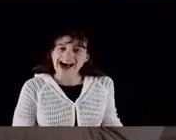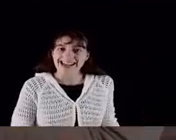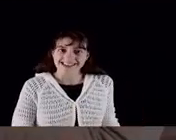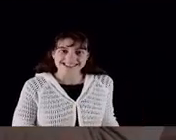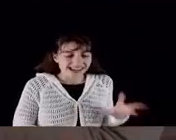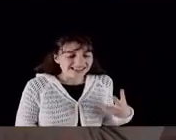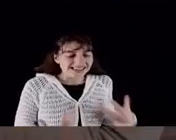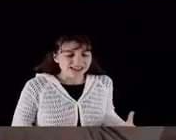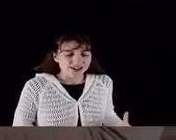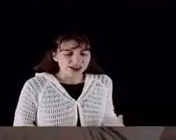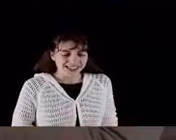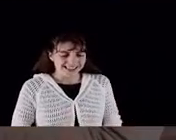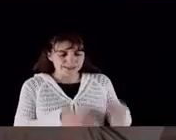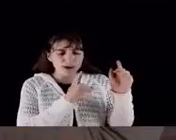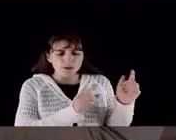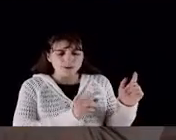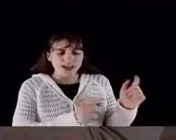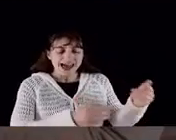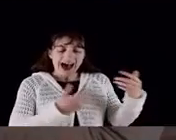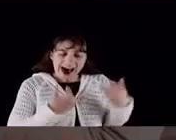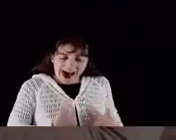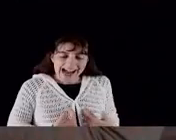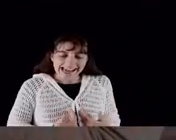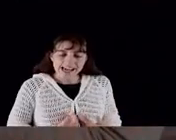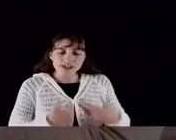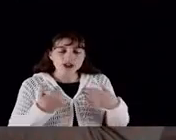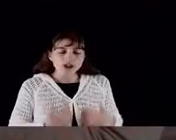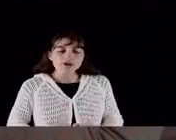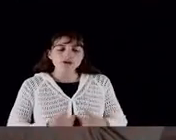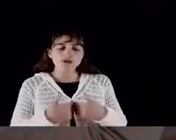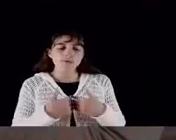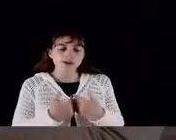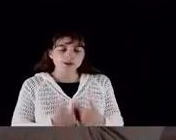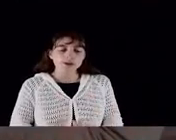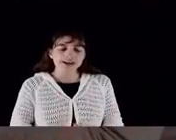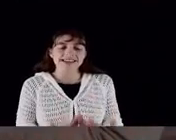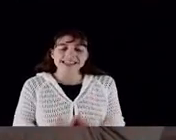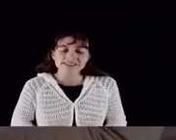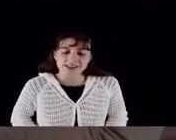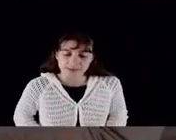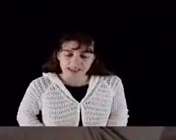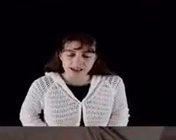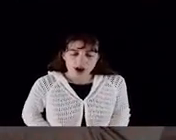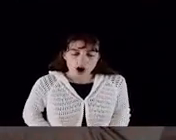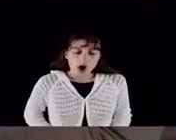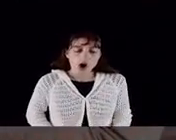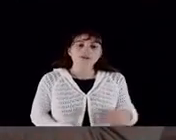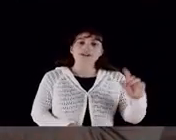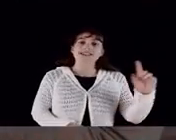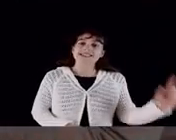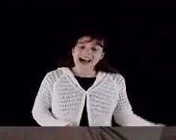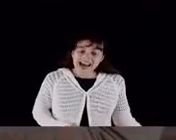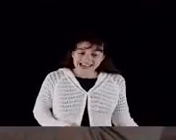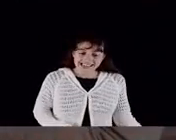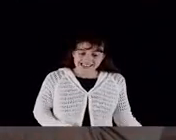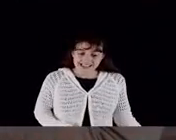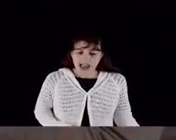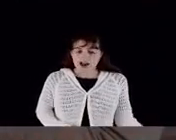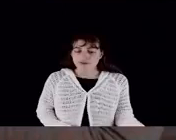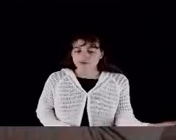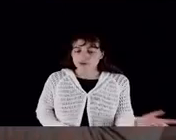I," this is Isaiah talking, it says, "Behold, I and the children whom the Lord hath given me are for